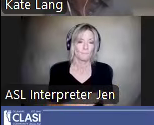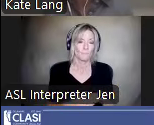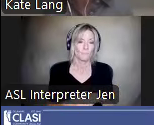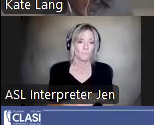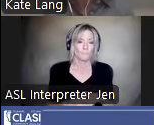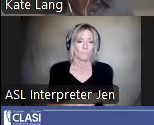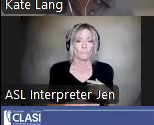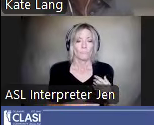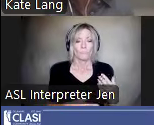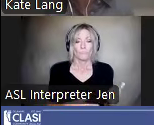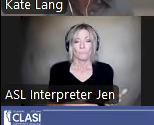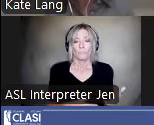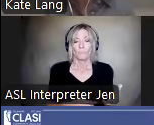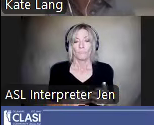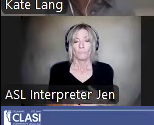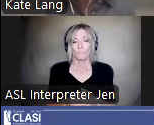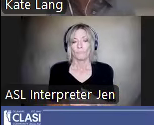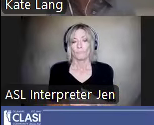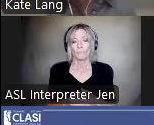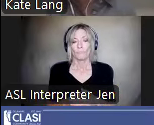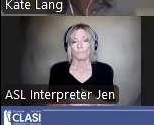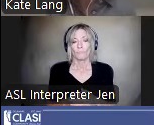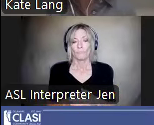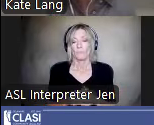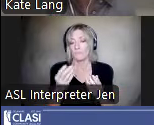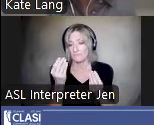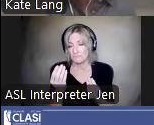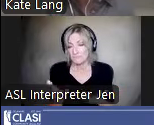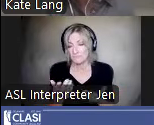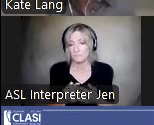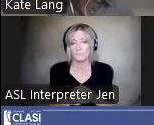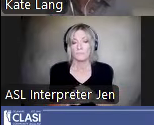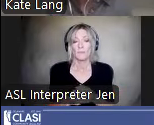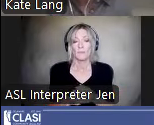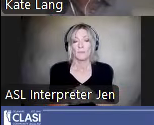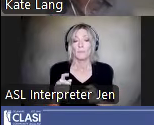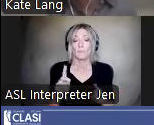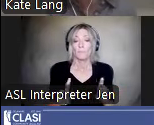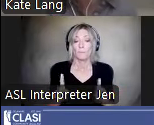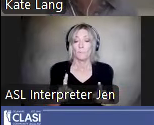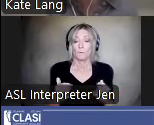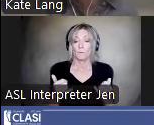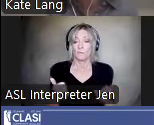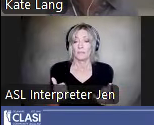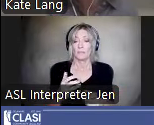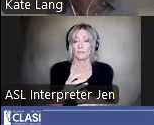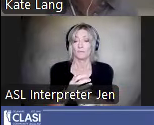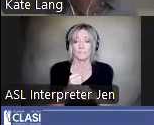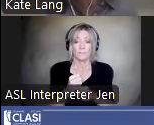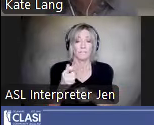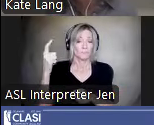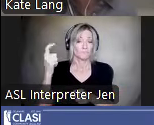And here is a little information about people who are currently receiving Social